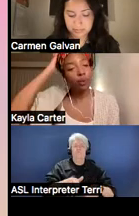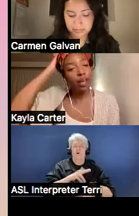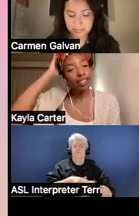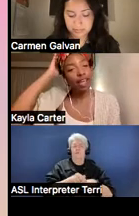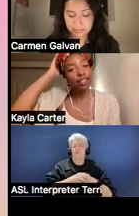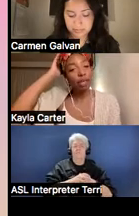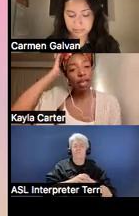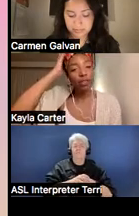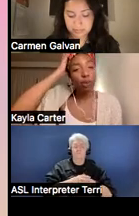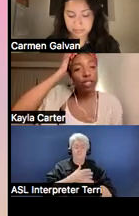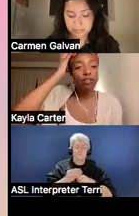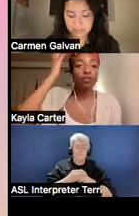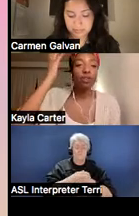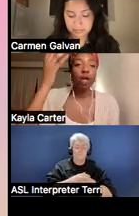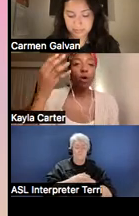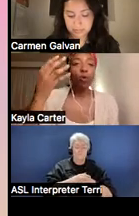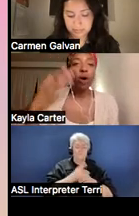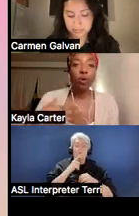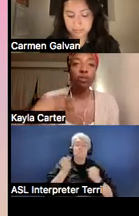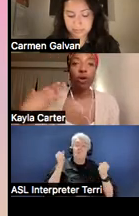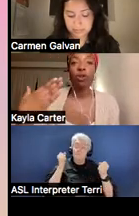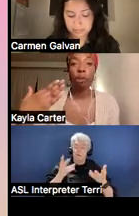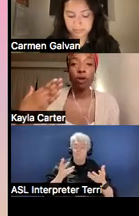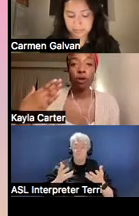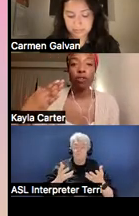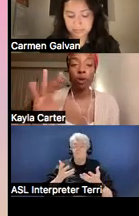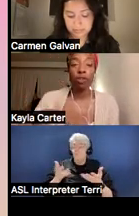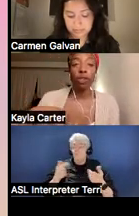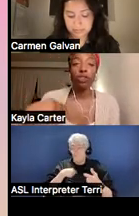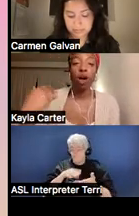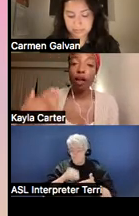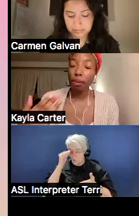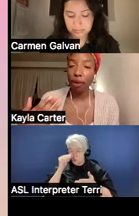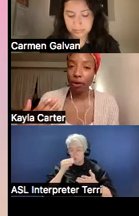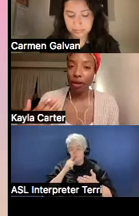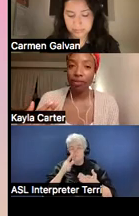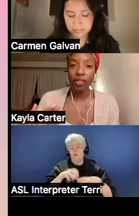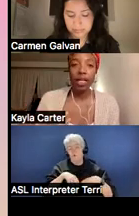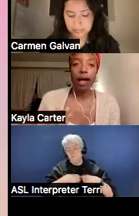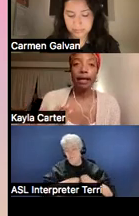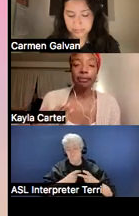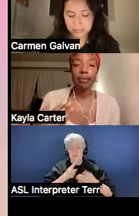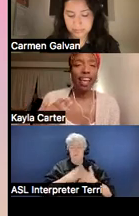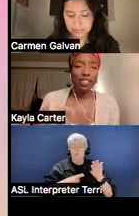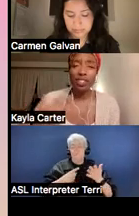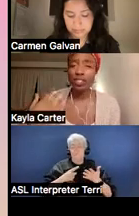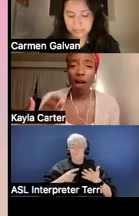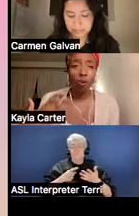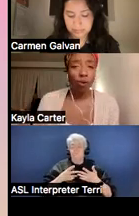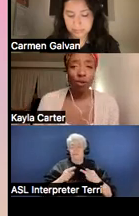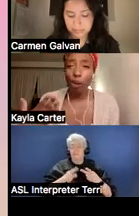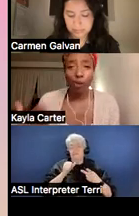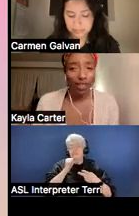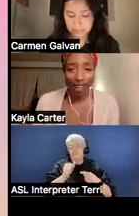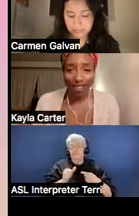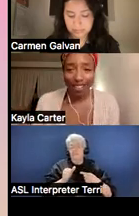the reason why I say that is because so much of what we've learned about grief, what we've been taught about grief, actually does not work